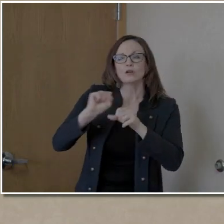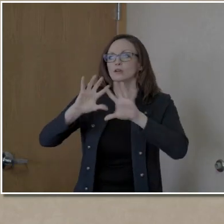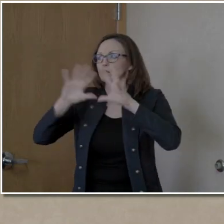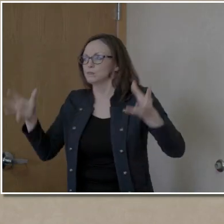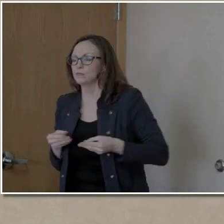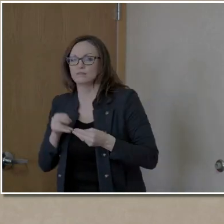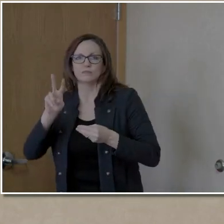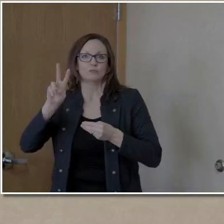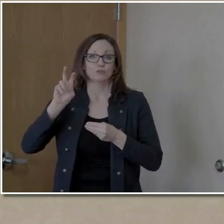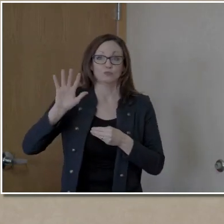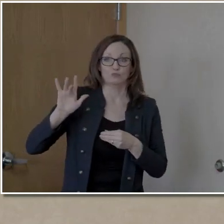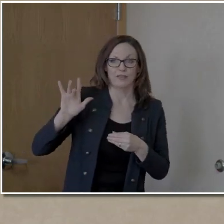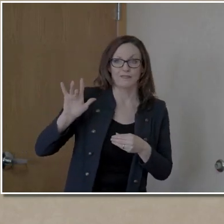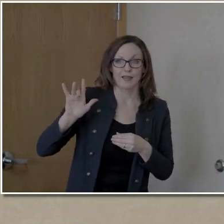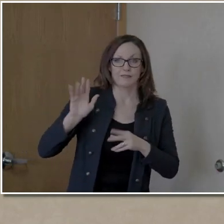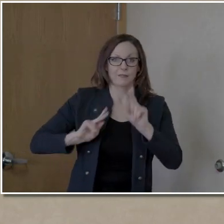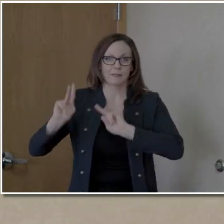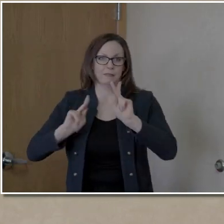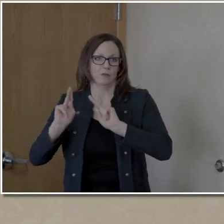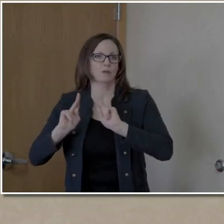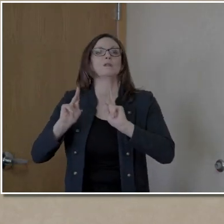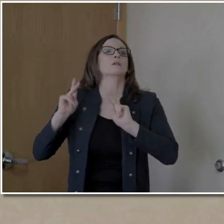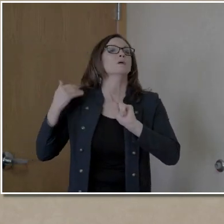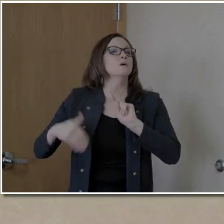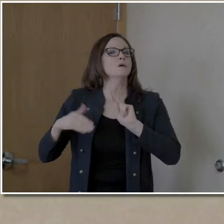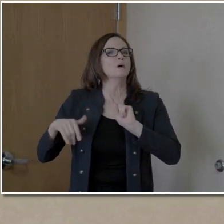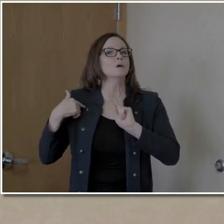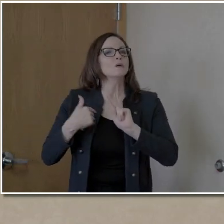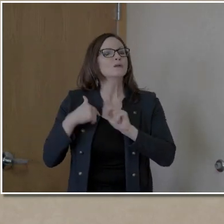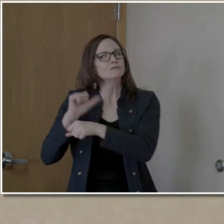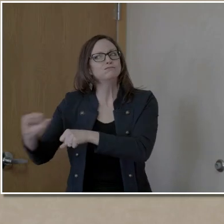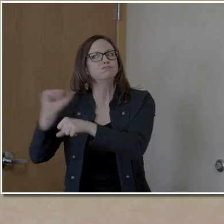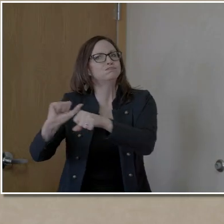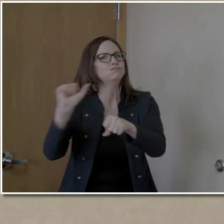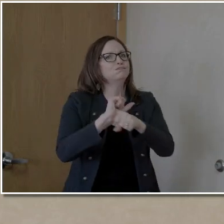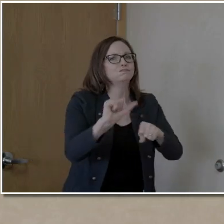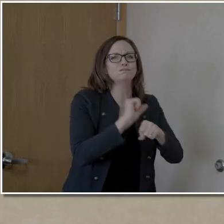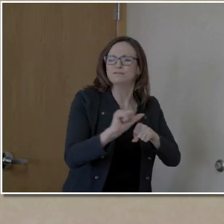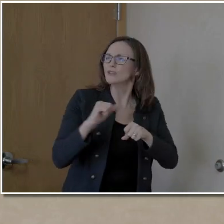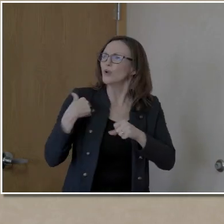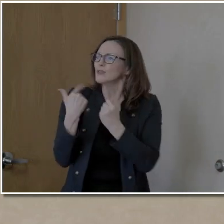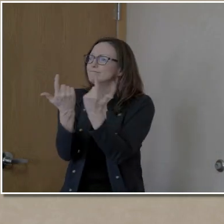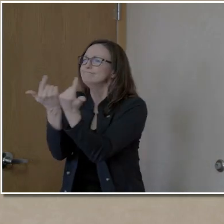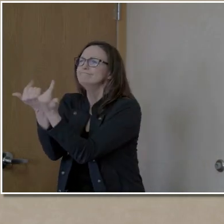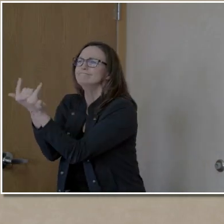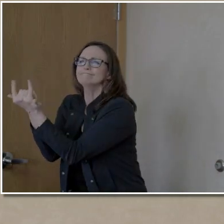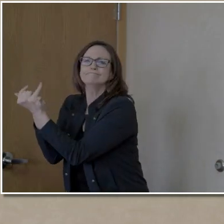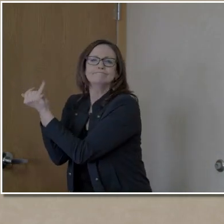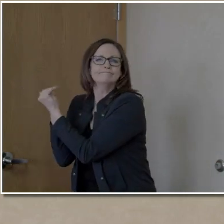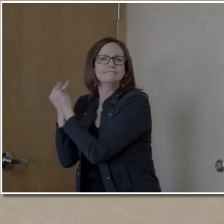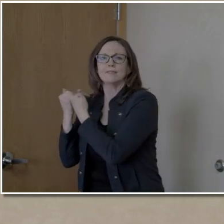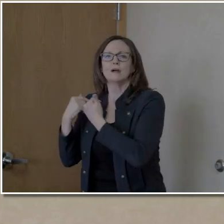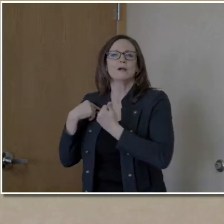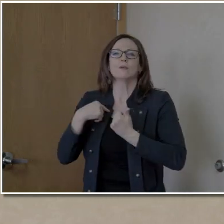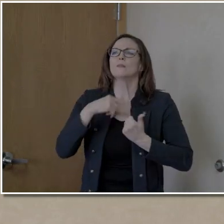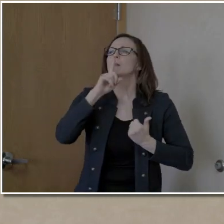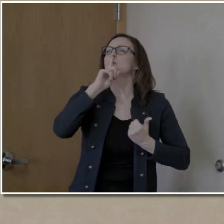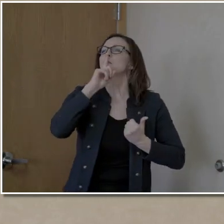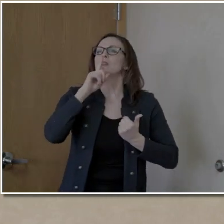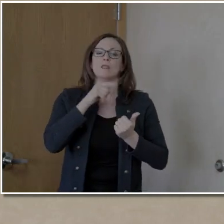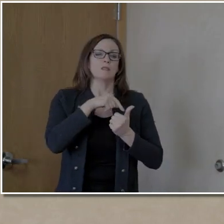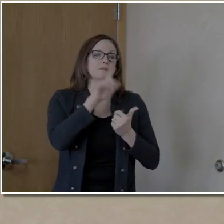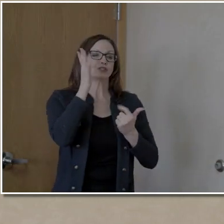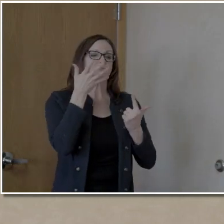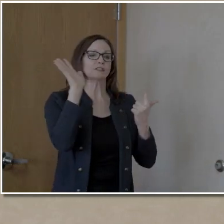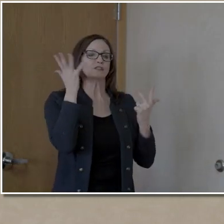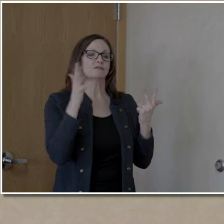were required past the original 11 that we're talking about. We also then, I think I mentioned it in my statement, that we